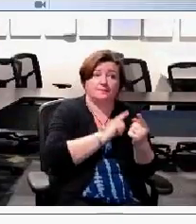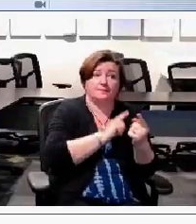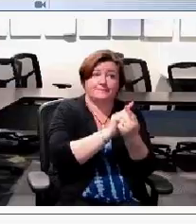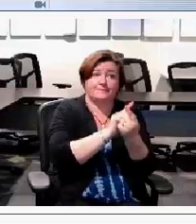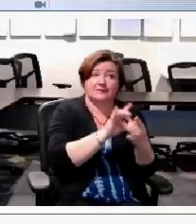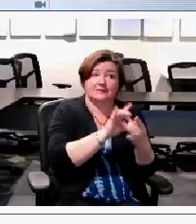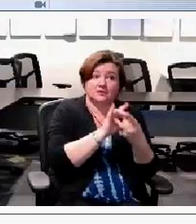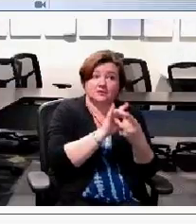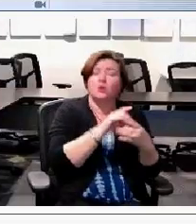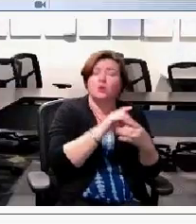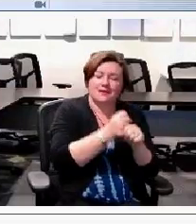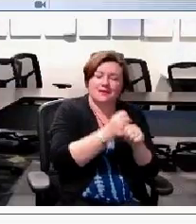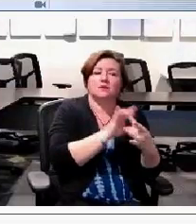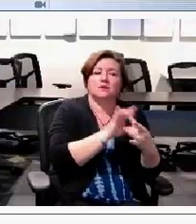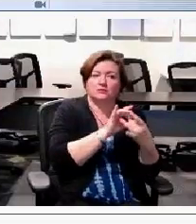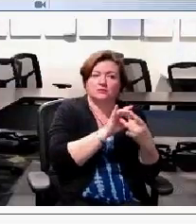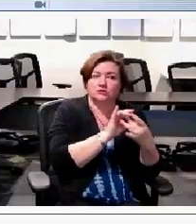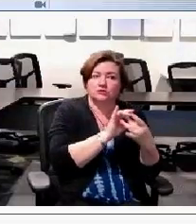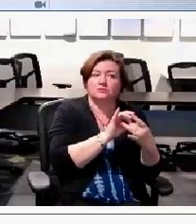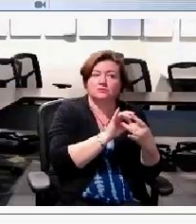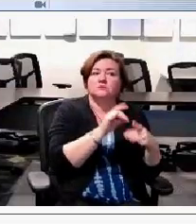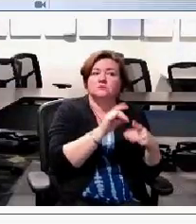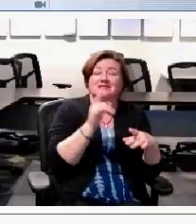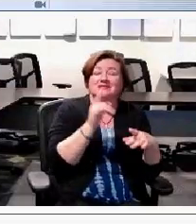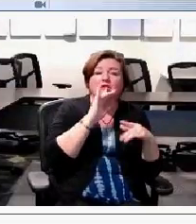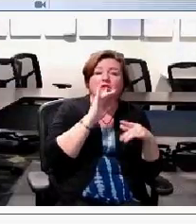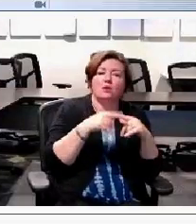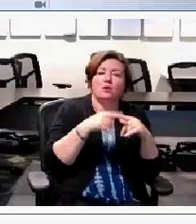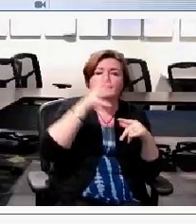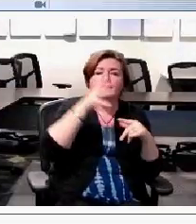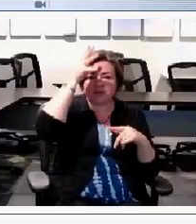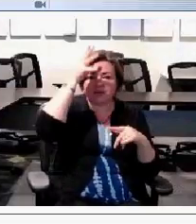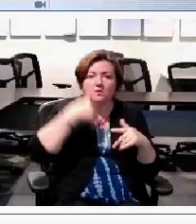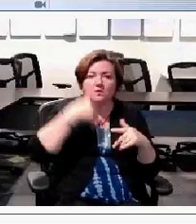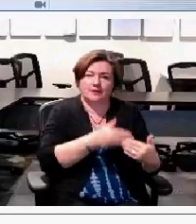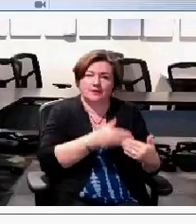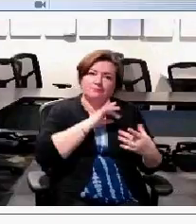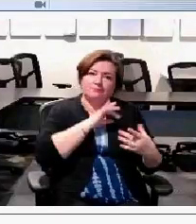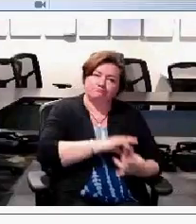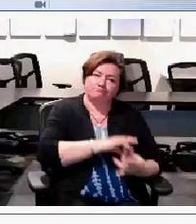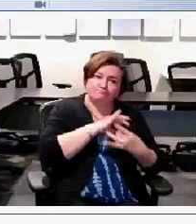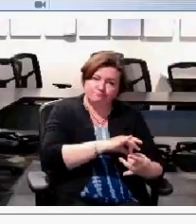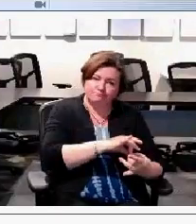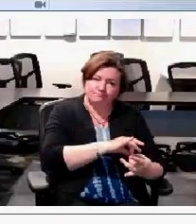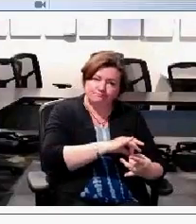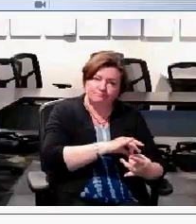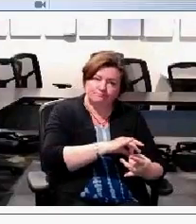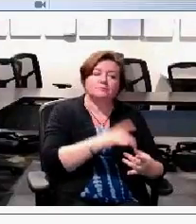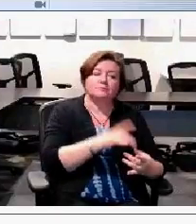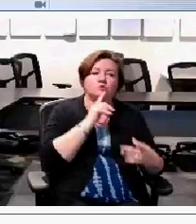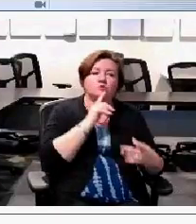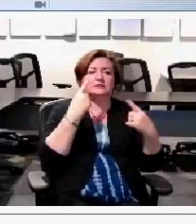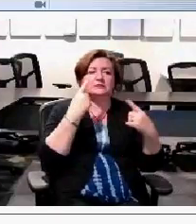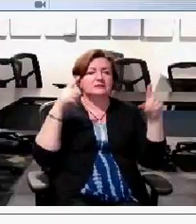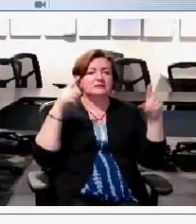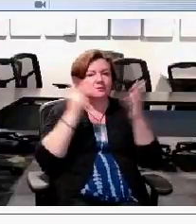is regarding parent-infant bonding. And it was really very successful, so we'll be